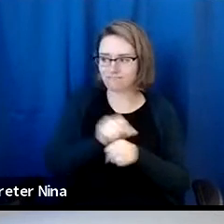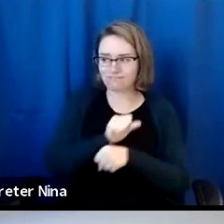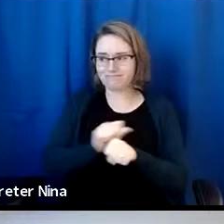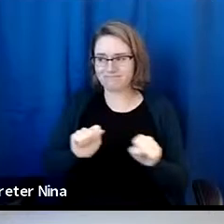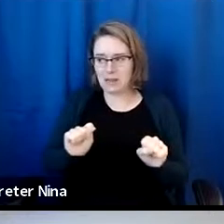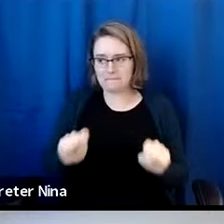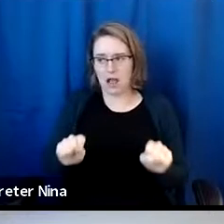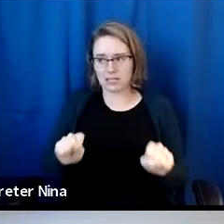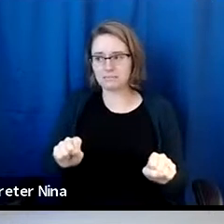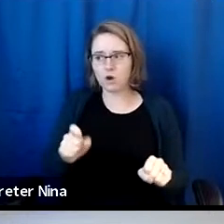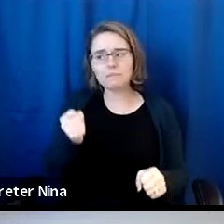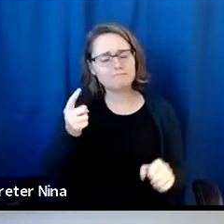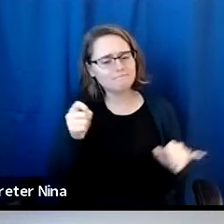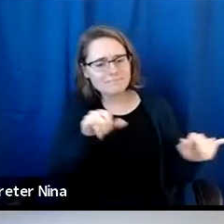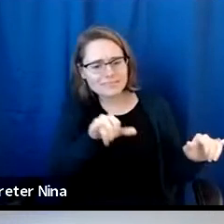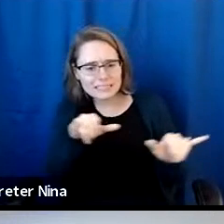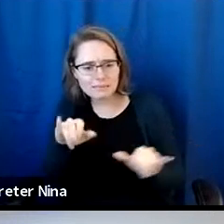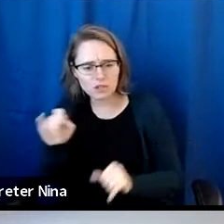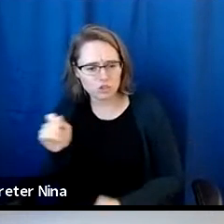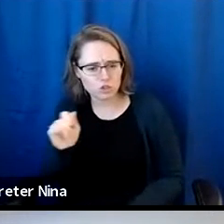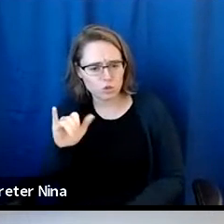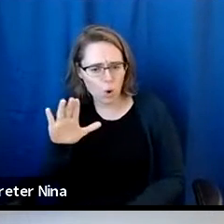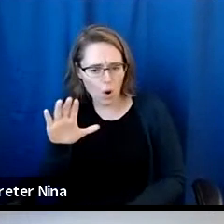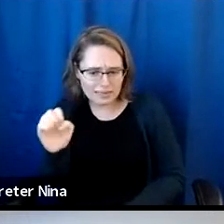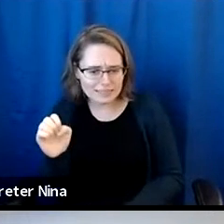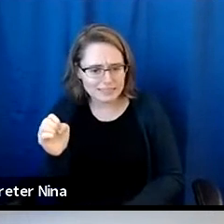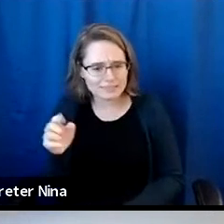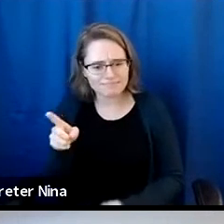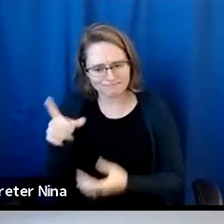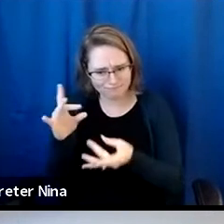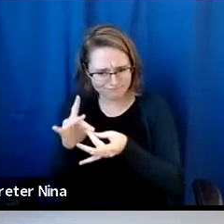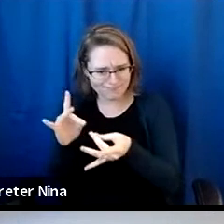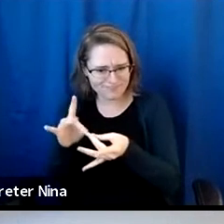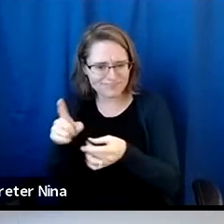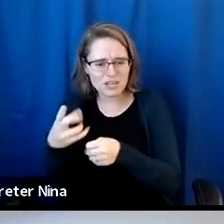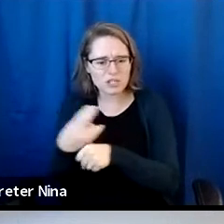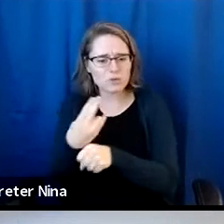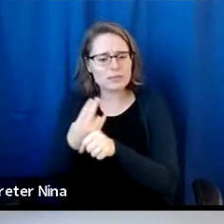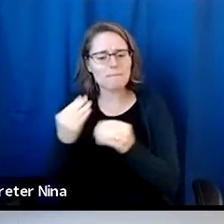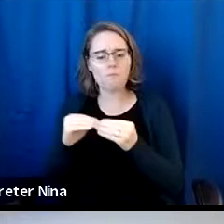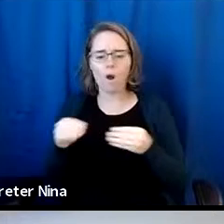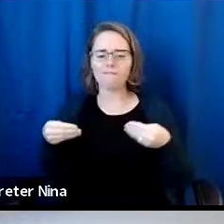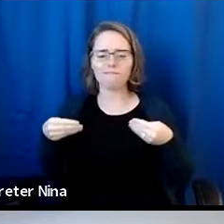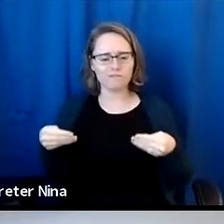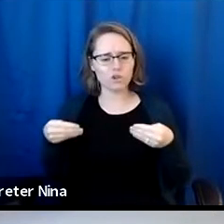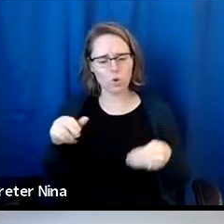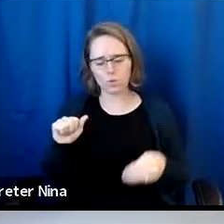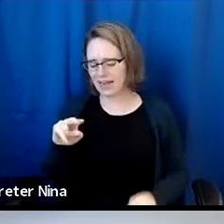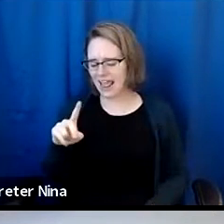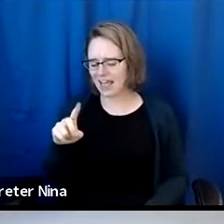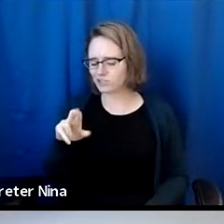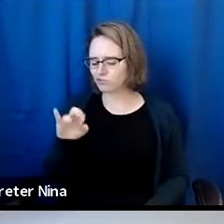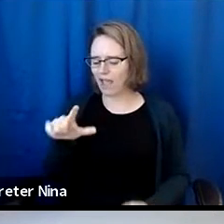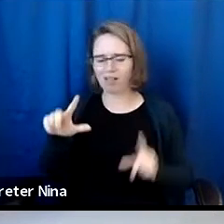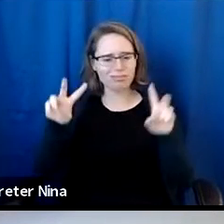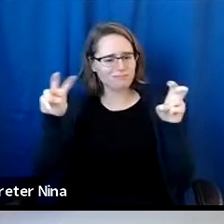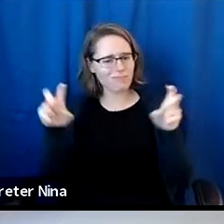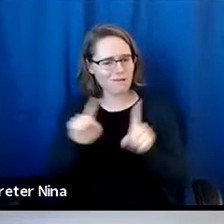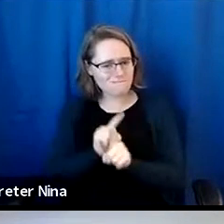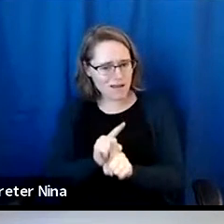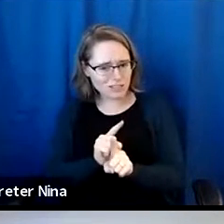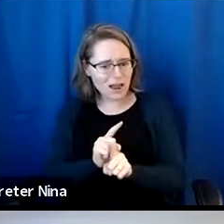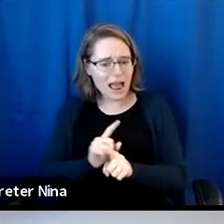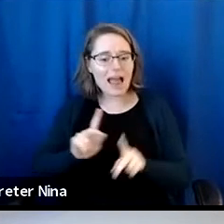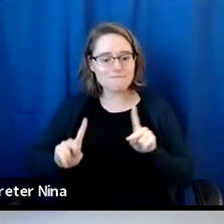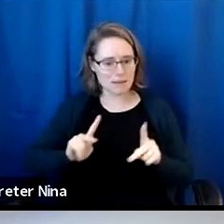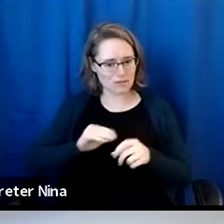similar to Joyce, and how you said you use it a little bit more fluidly, Andriel, the term mentor. I've had people in my village,